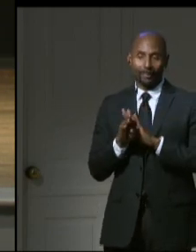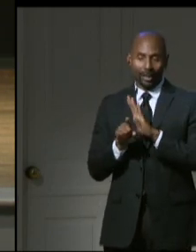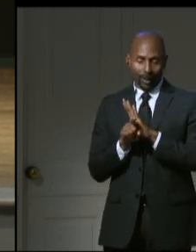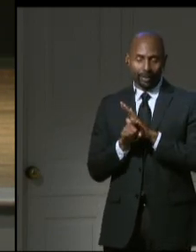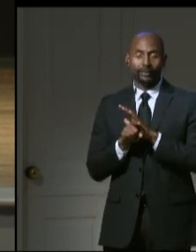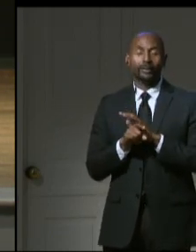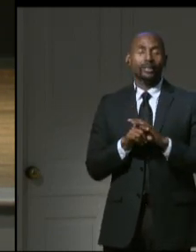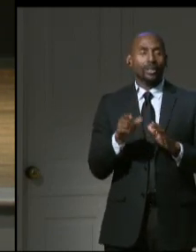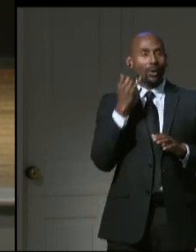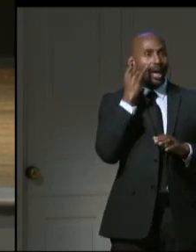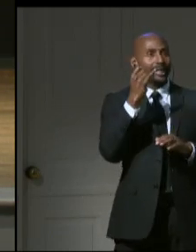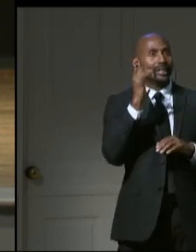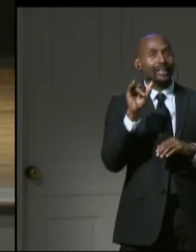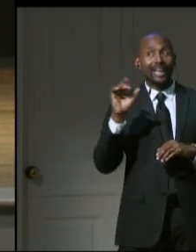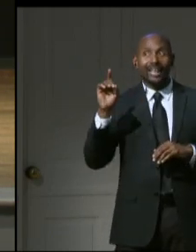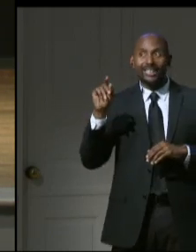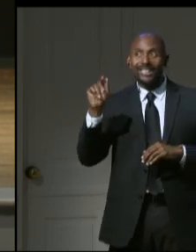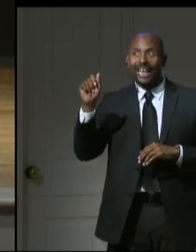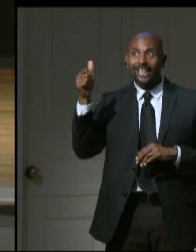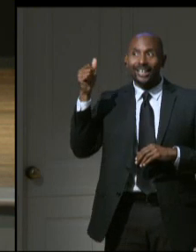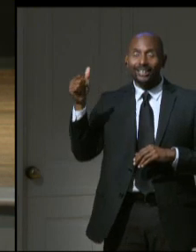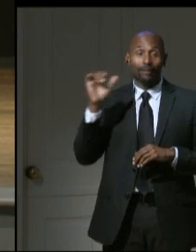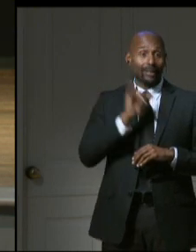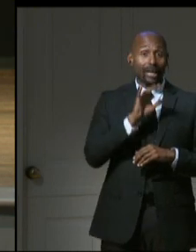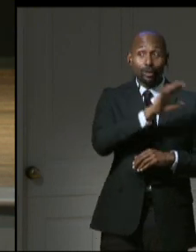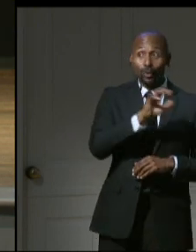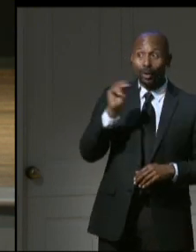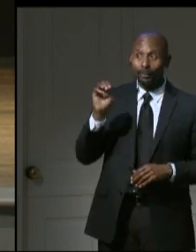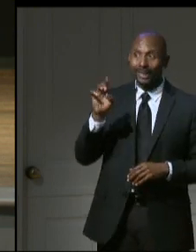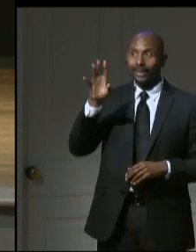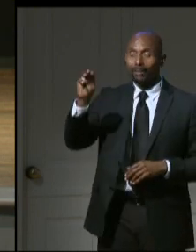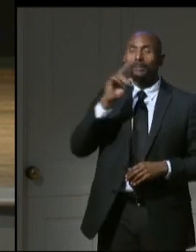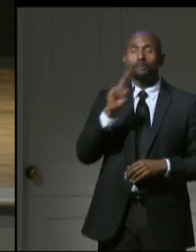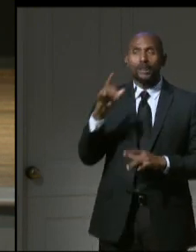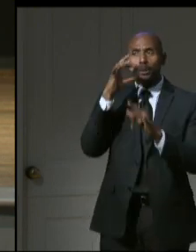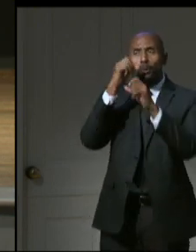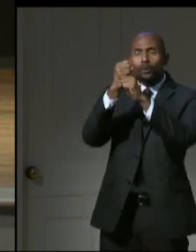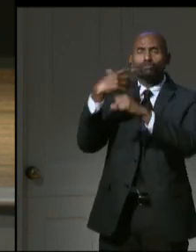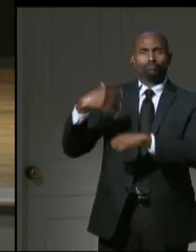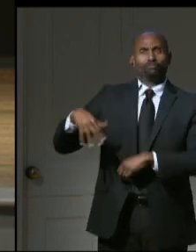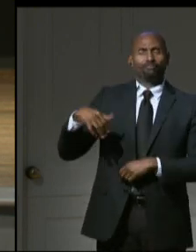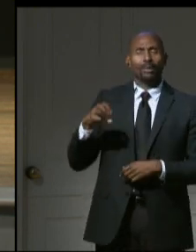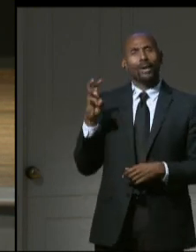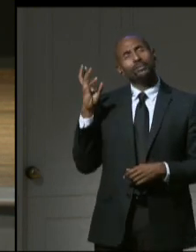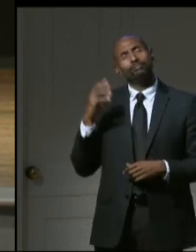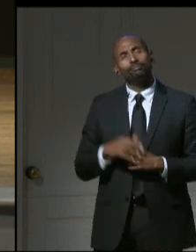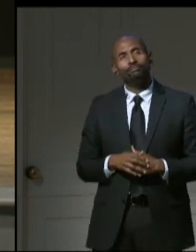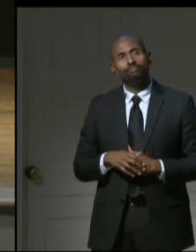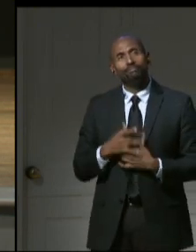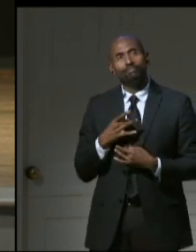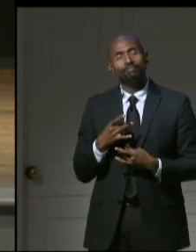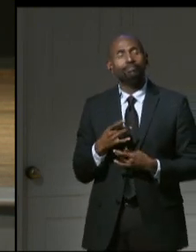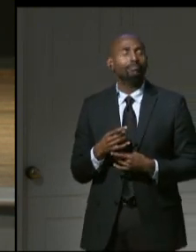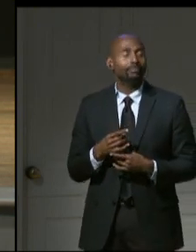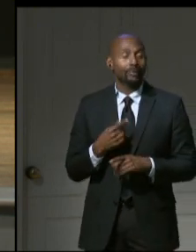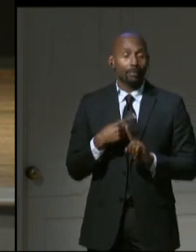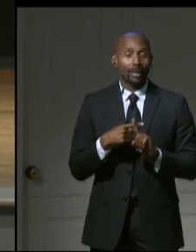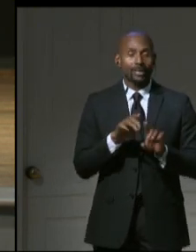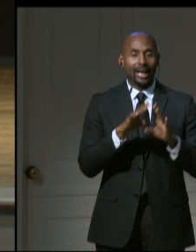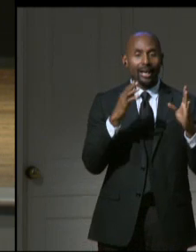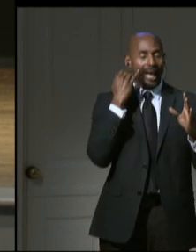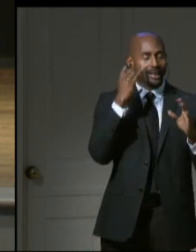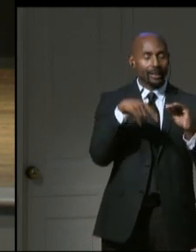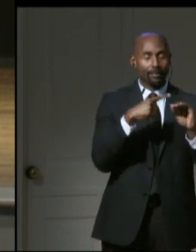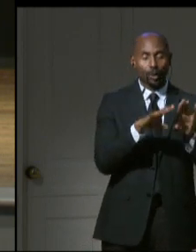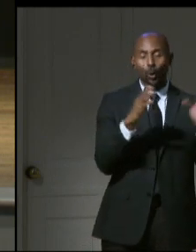like data is your medium is really fascinating to me. And then also the idea of, you know, open